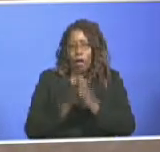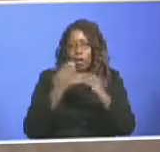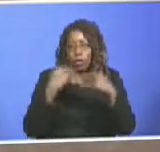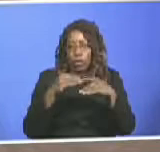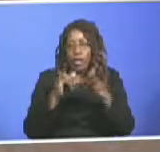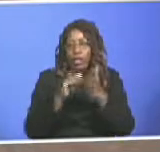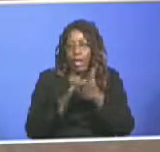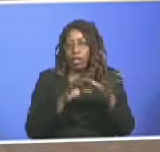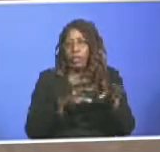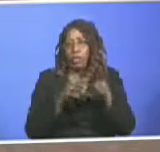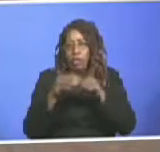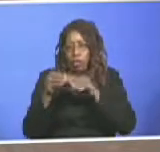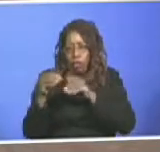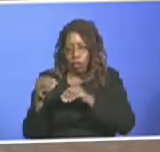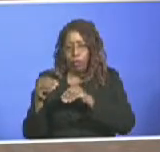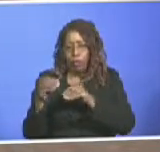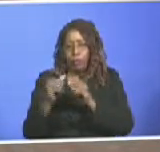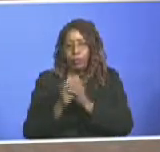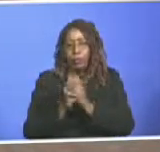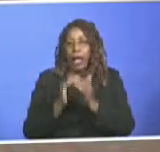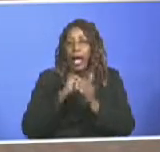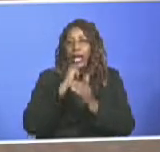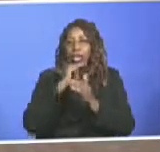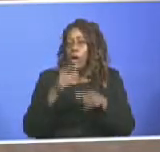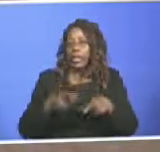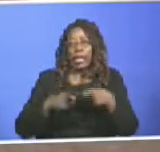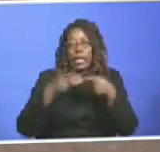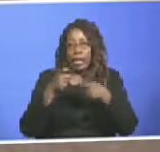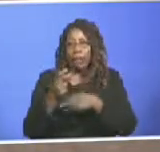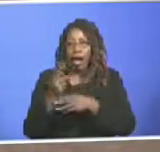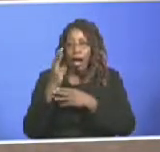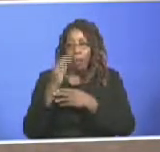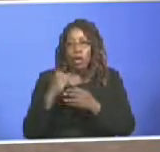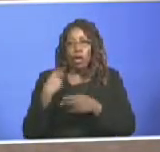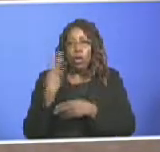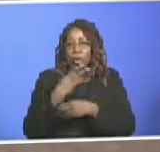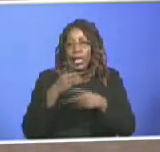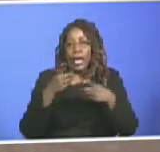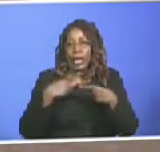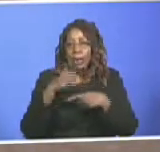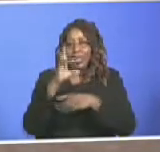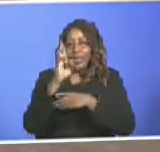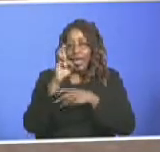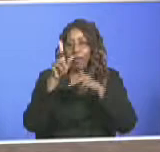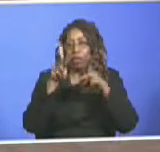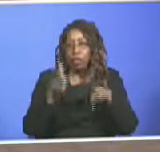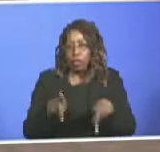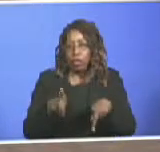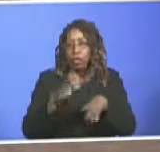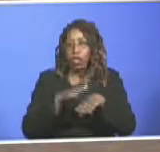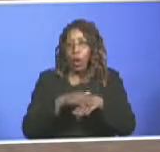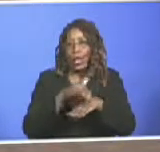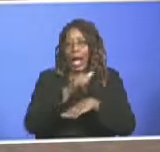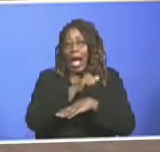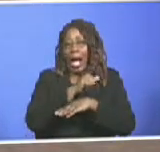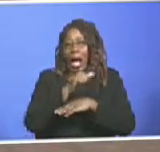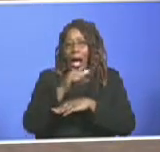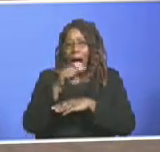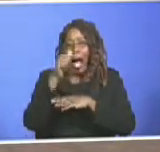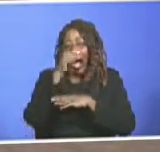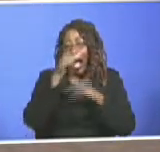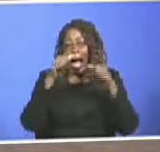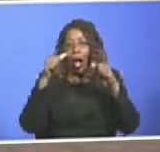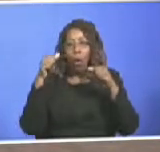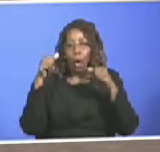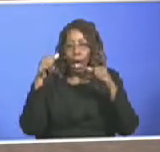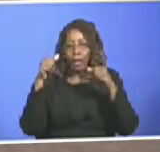been dropped. I never gave up. And we had about 7 persons left on Arawak that were opened, and